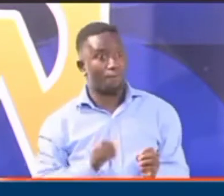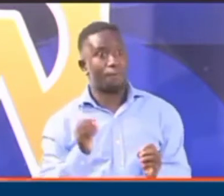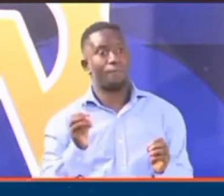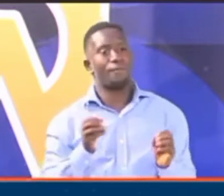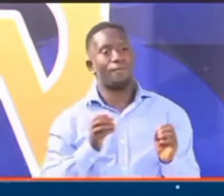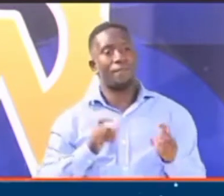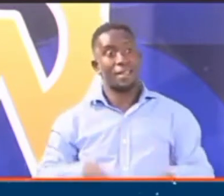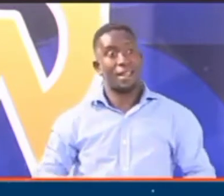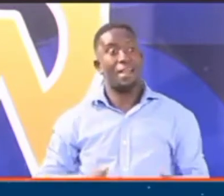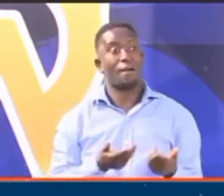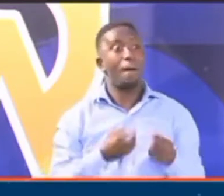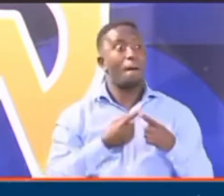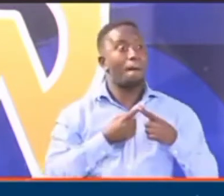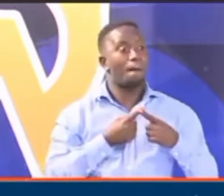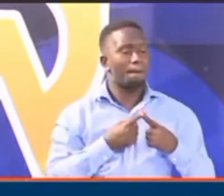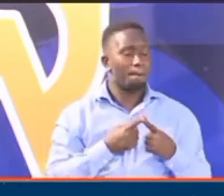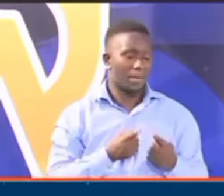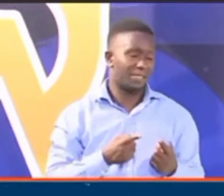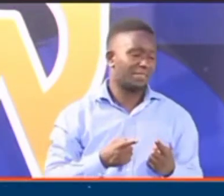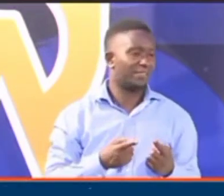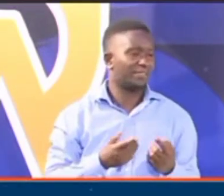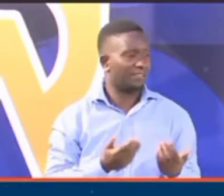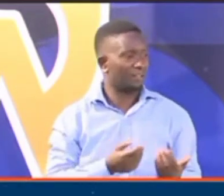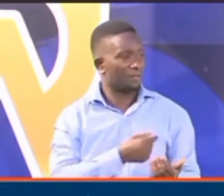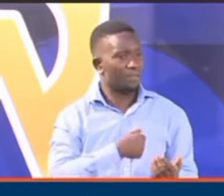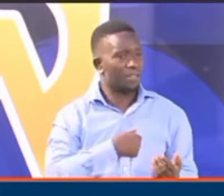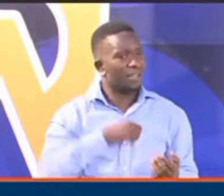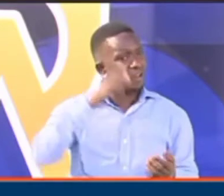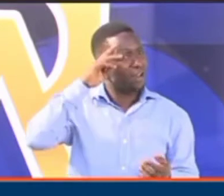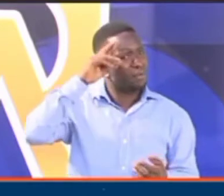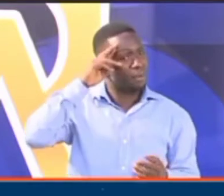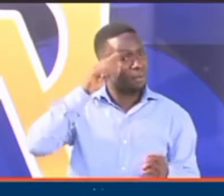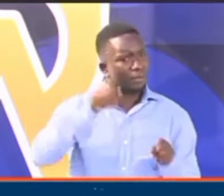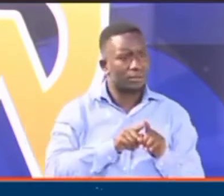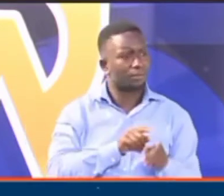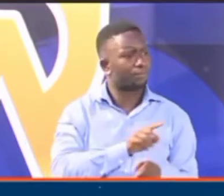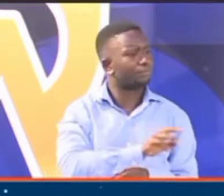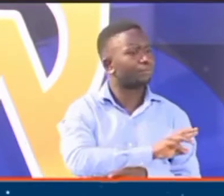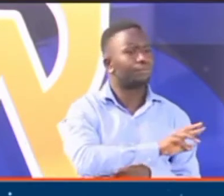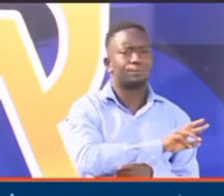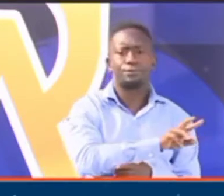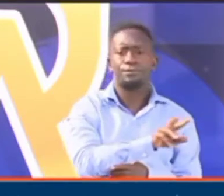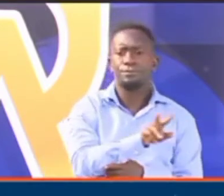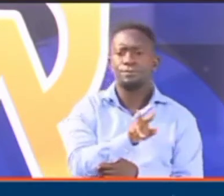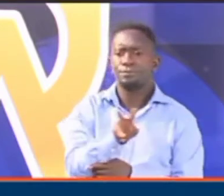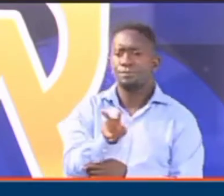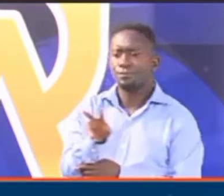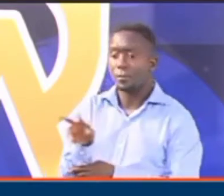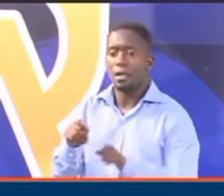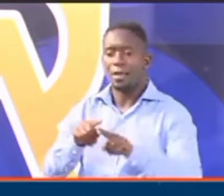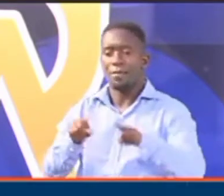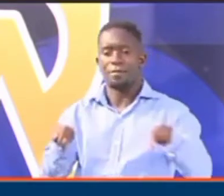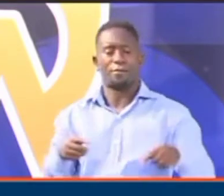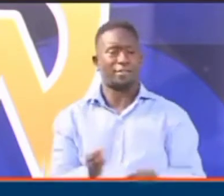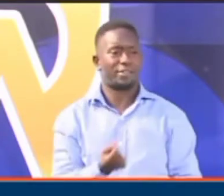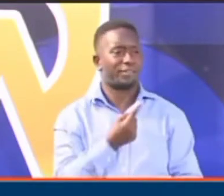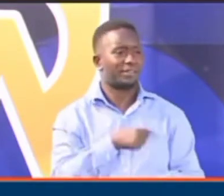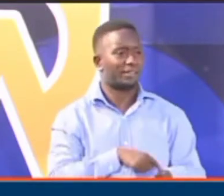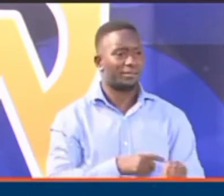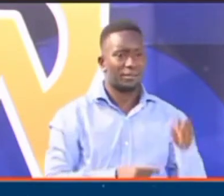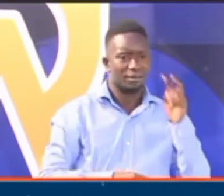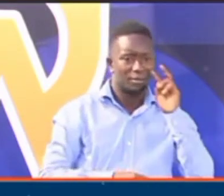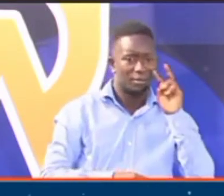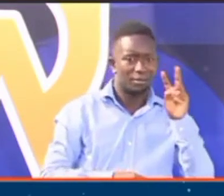MCI fellowship. I remember looking around the room for the very first time and looking at these